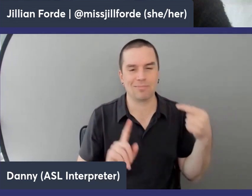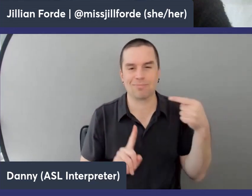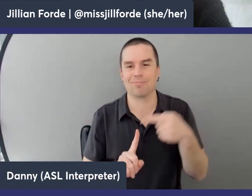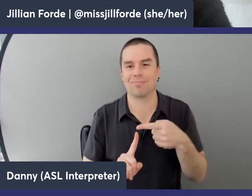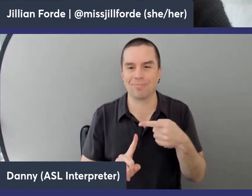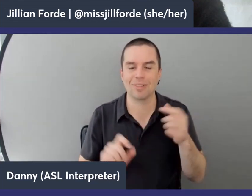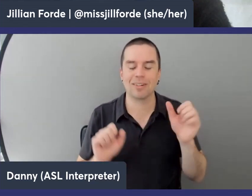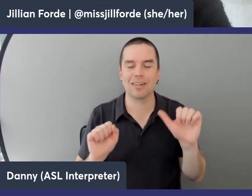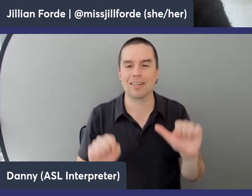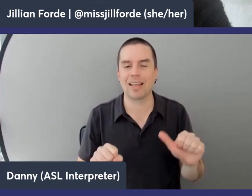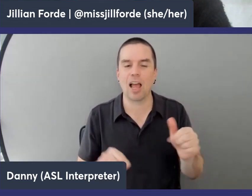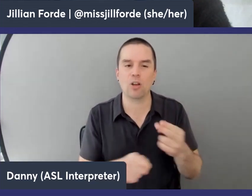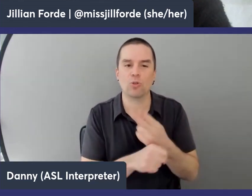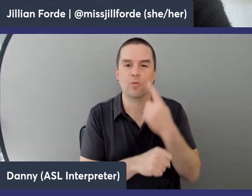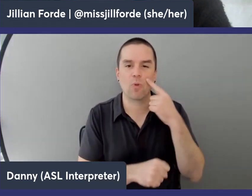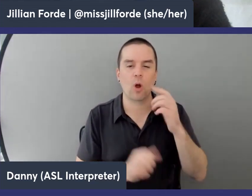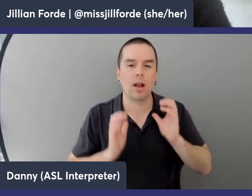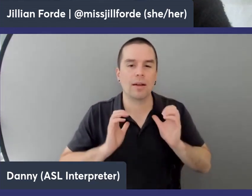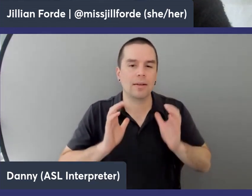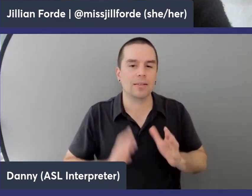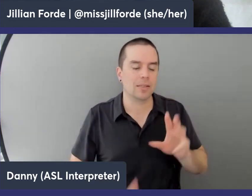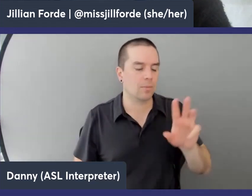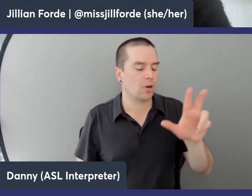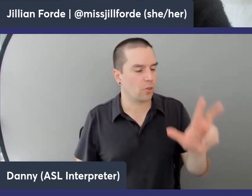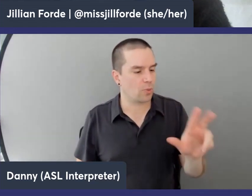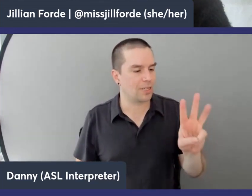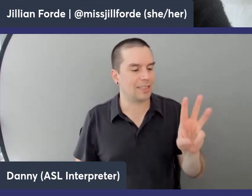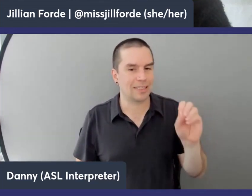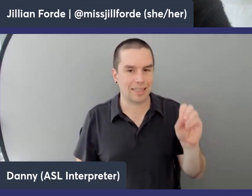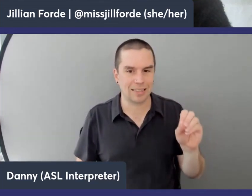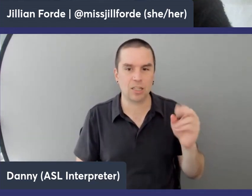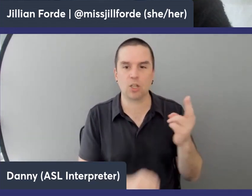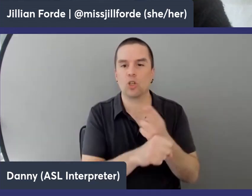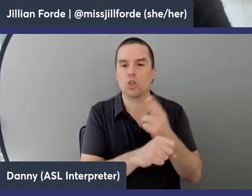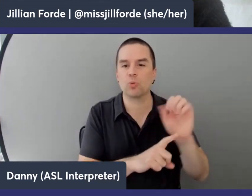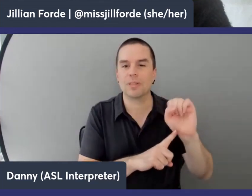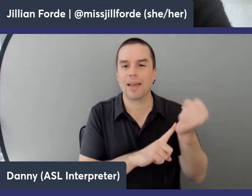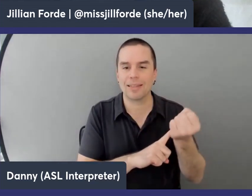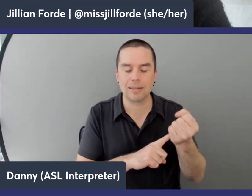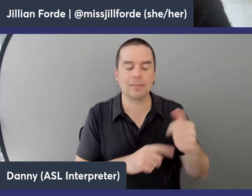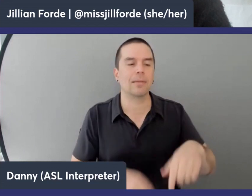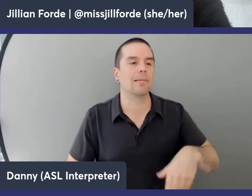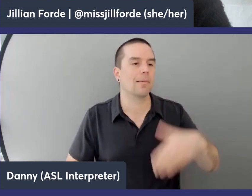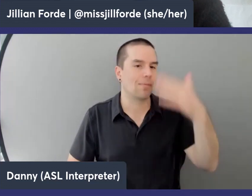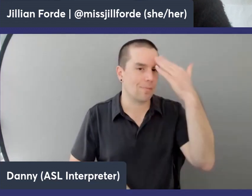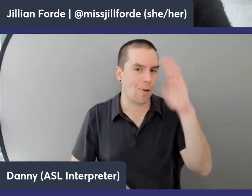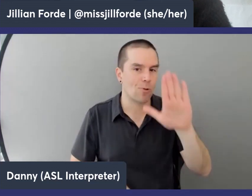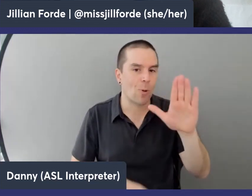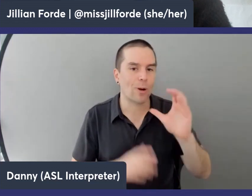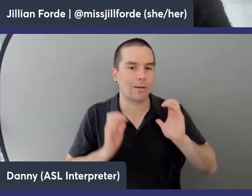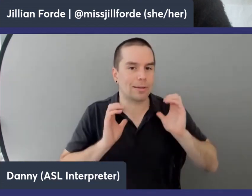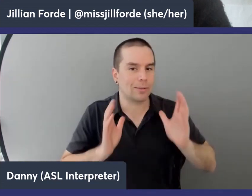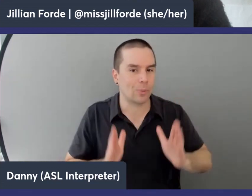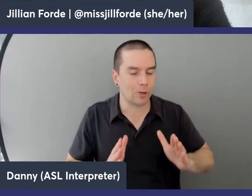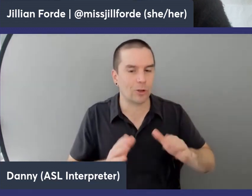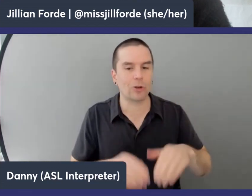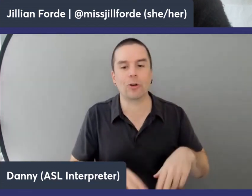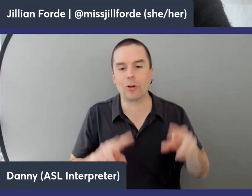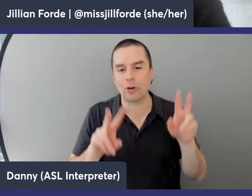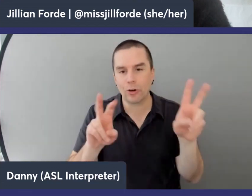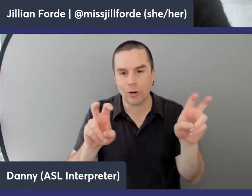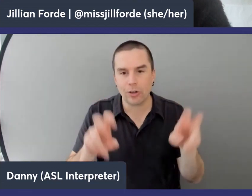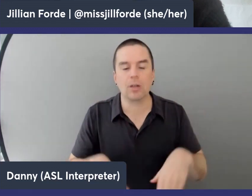like customer 360 type use cases, know your customer things you've probably heard, either